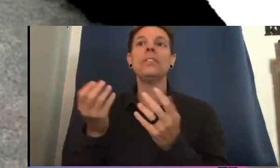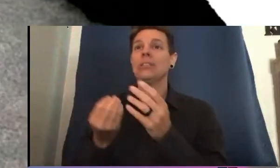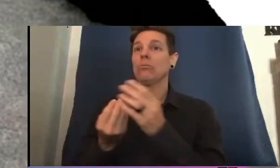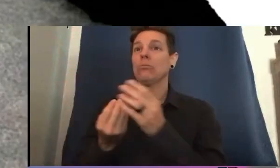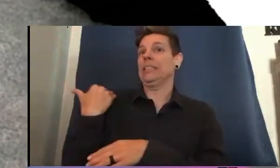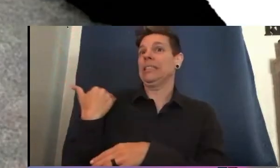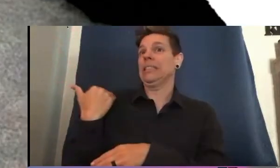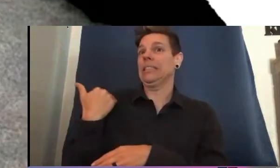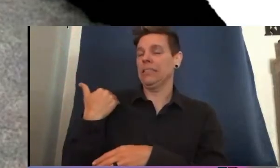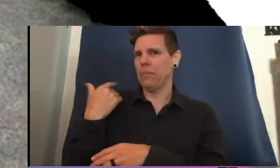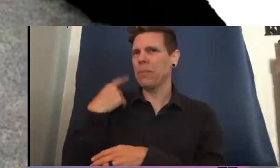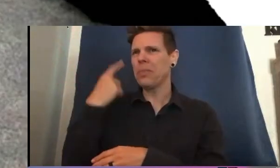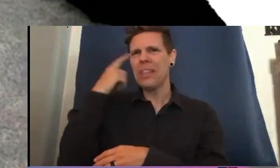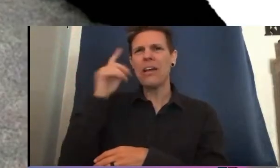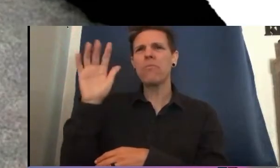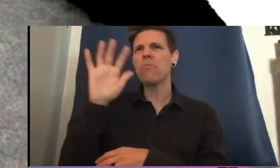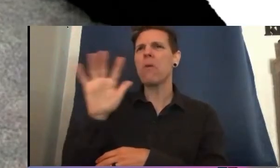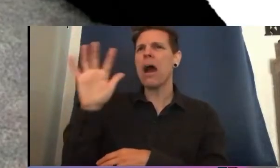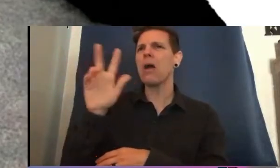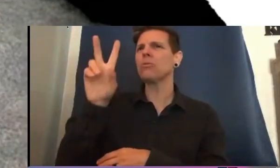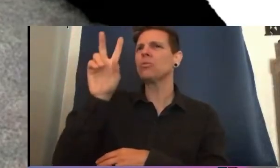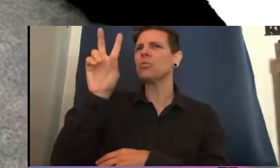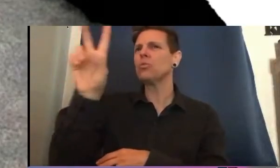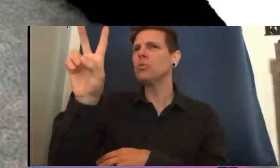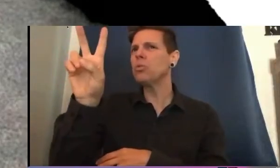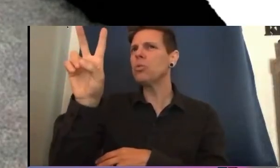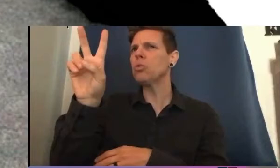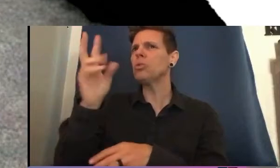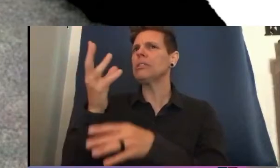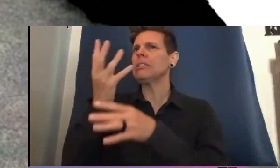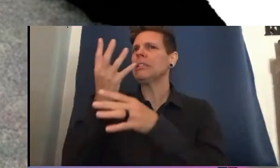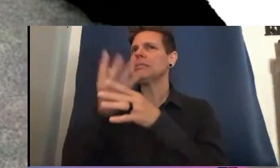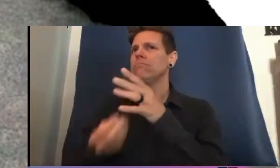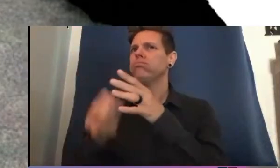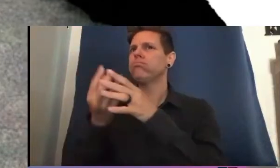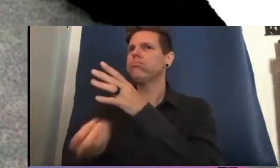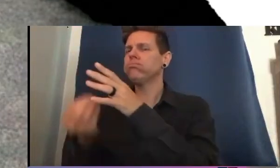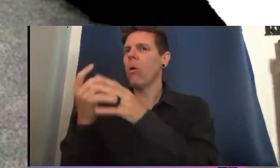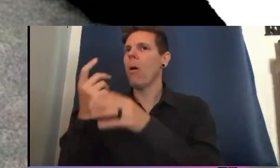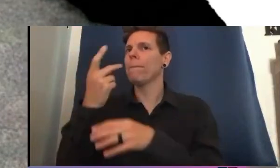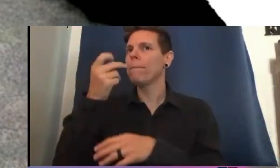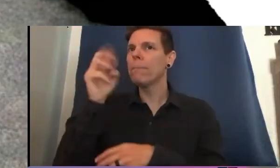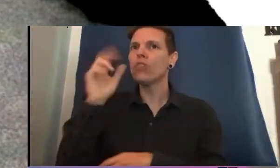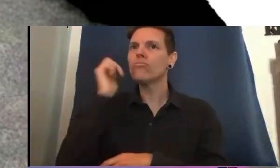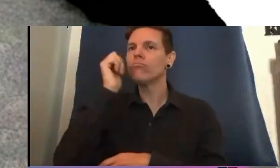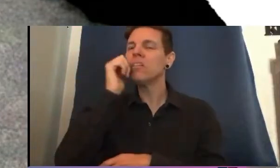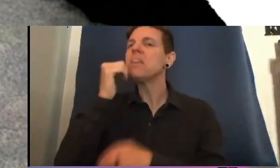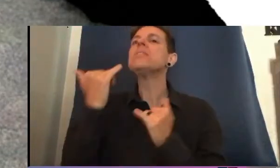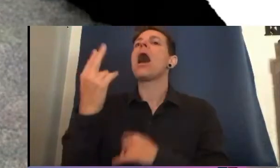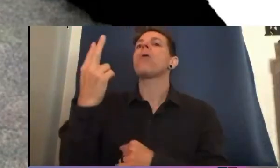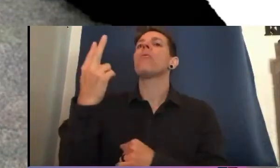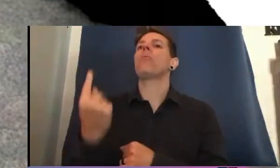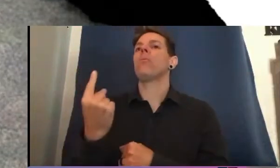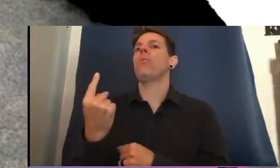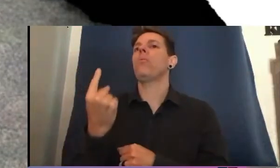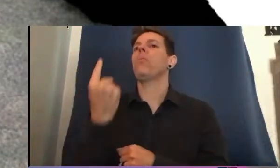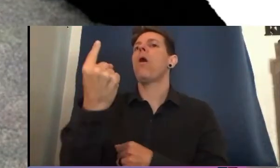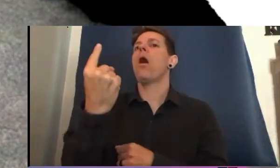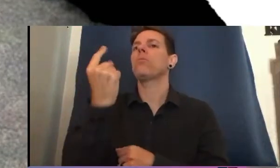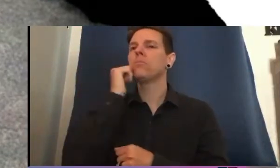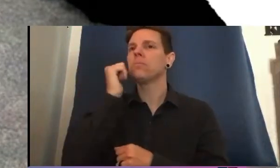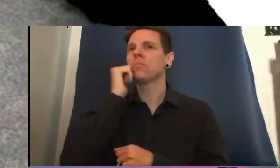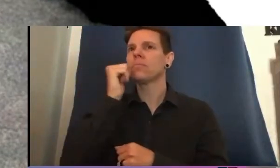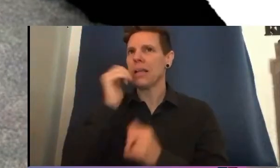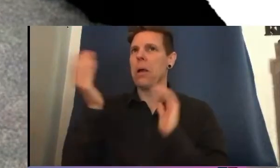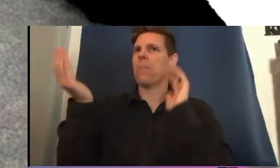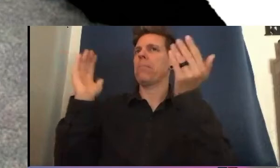about average of 2 deaths a day. Now, we're down around 1. And just for comparison, although it's not apples to apples, but back during the fall surge, we actually